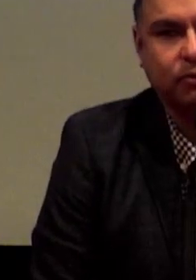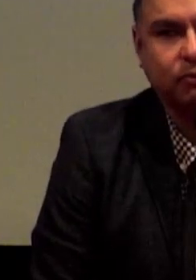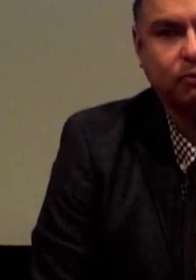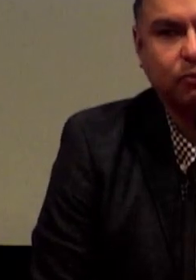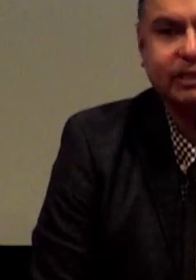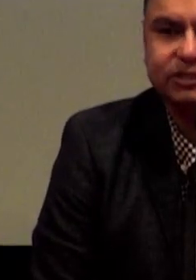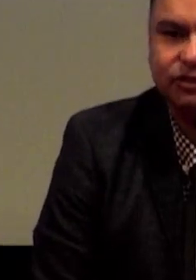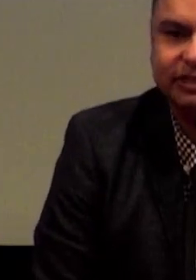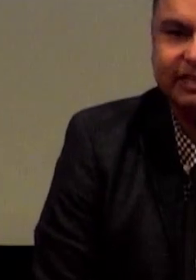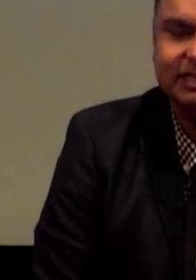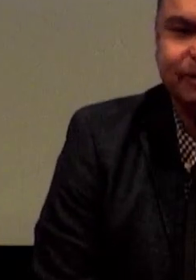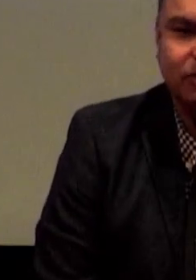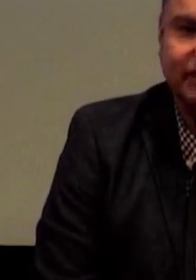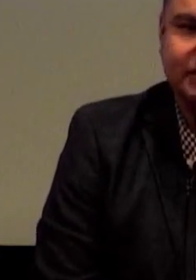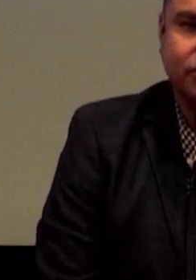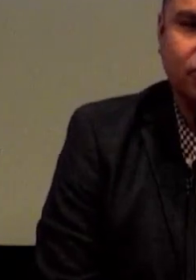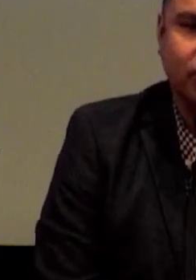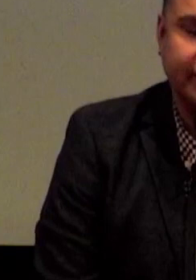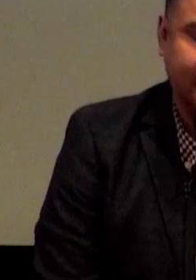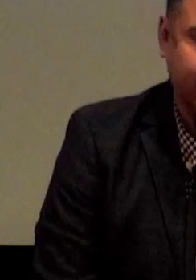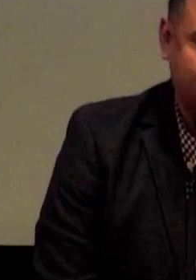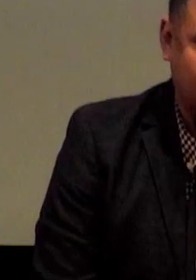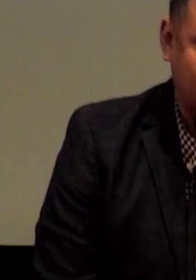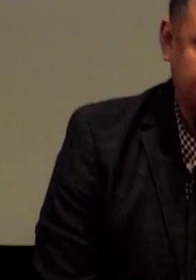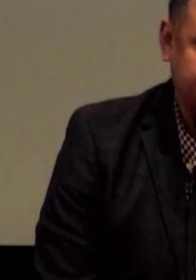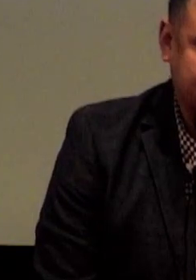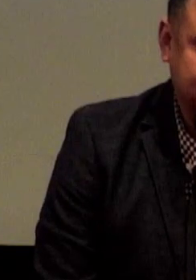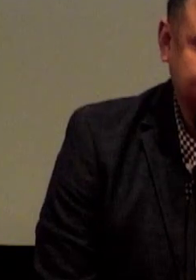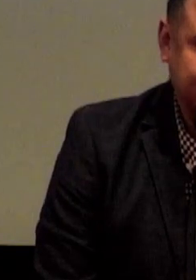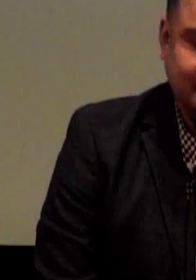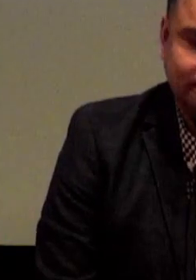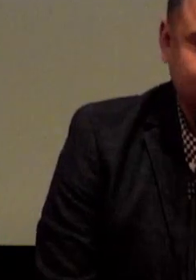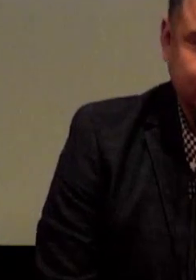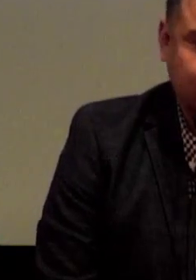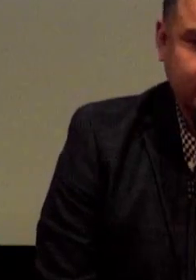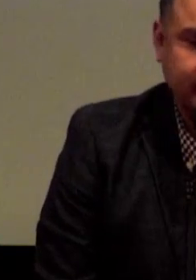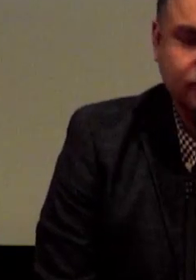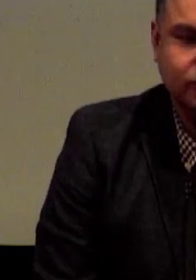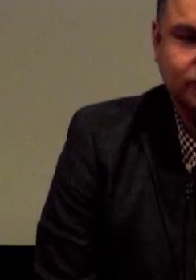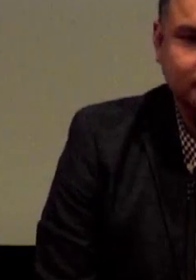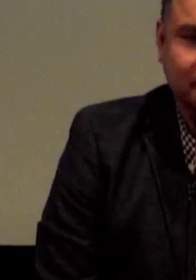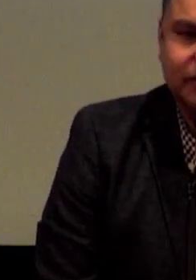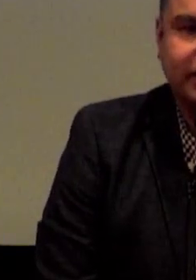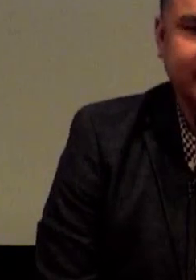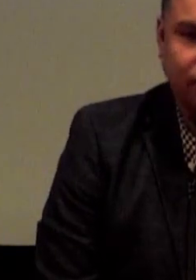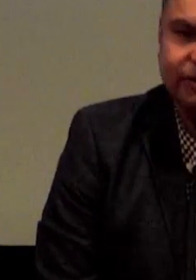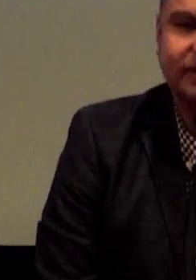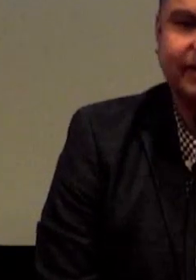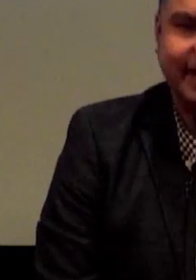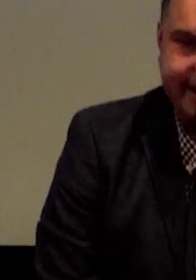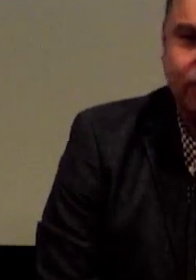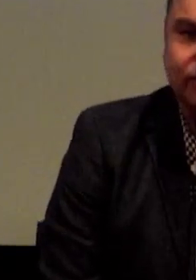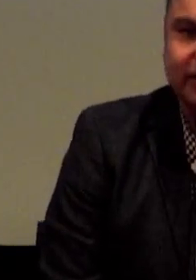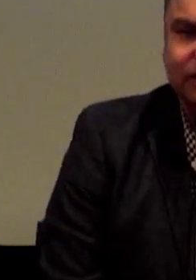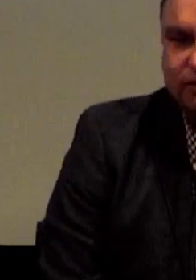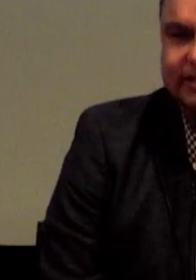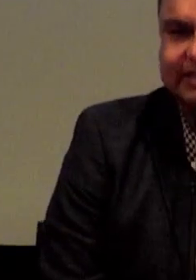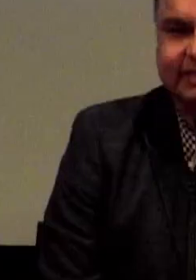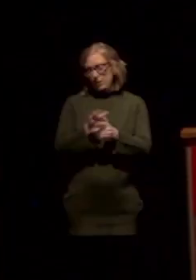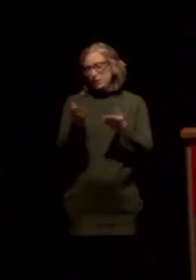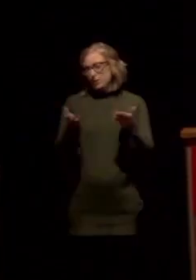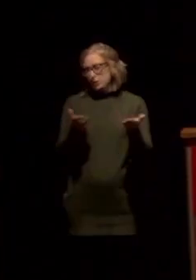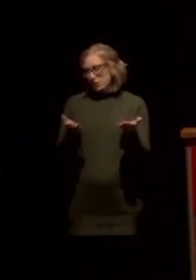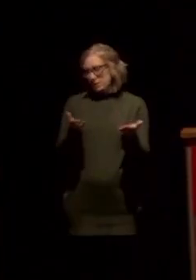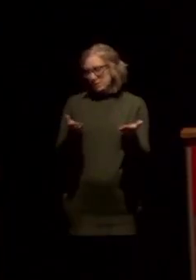more research and experiments on non-clinical mental health care and